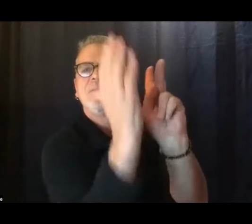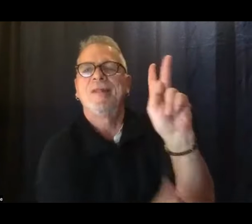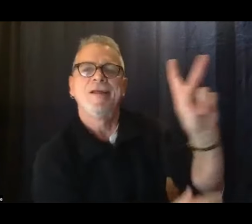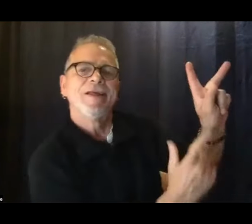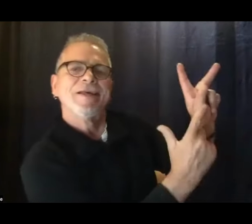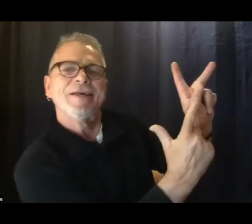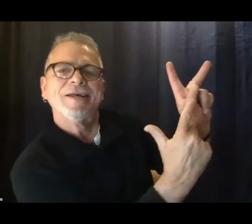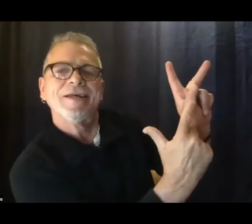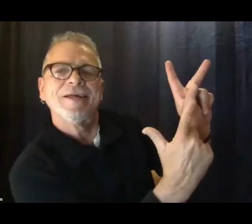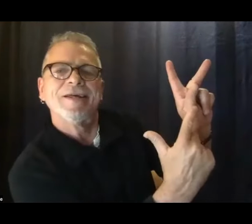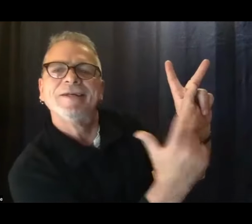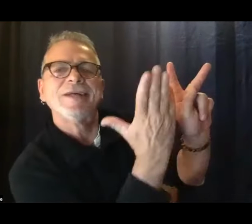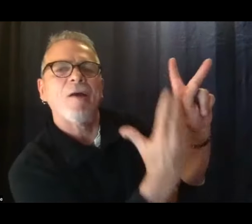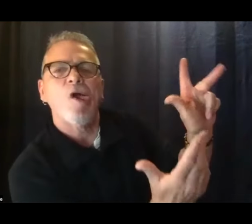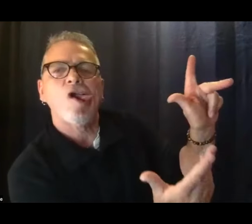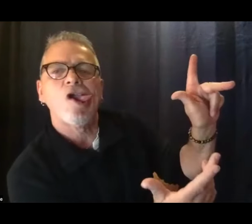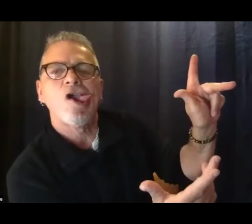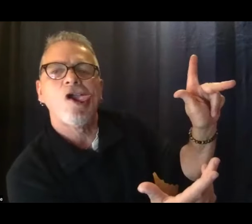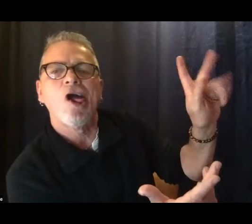with the K.